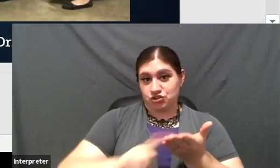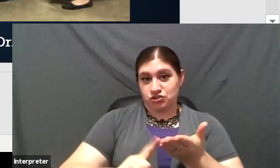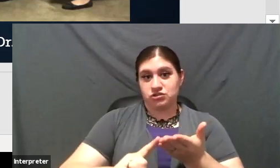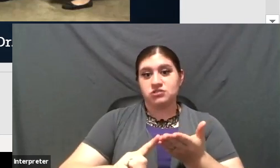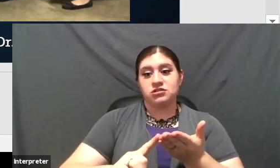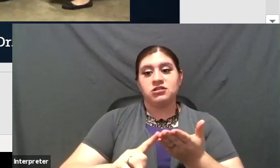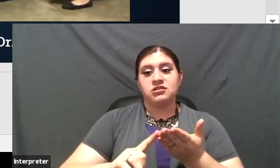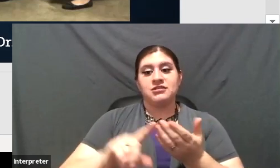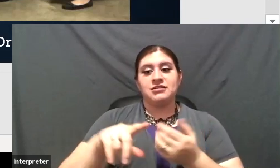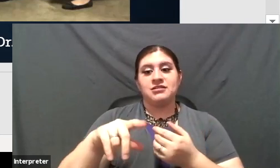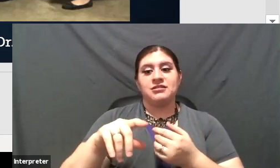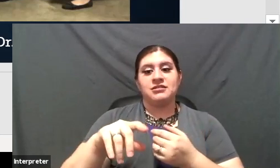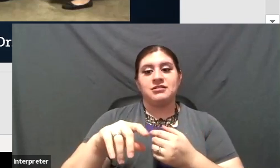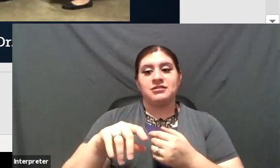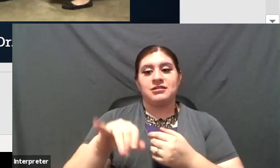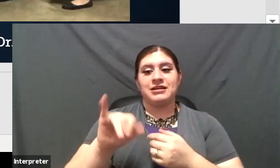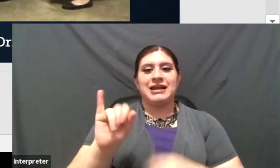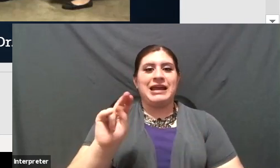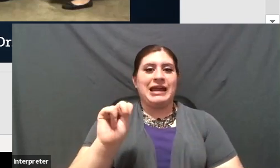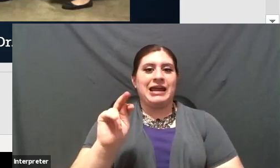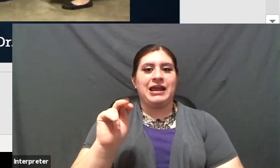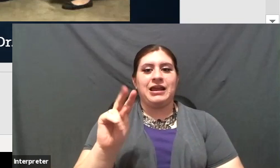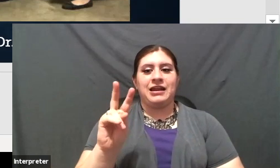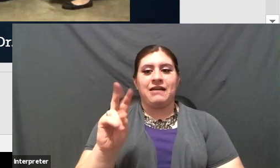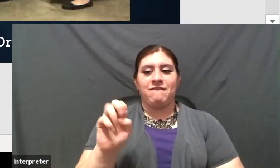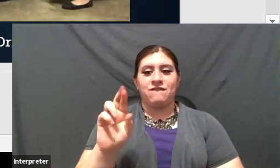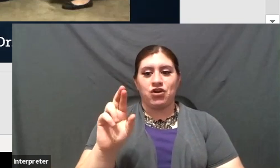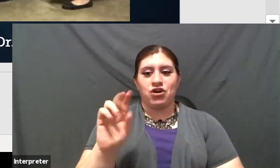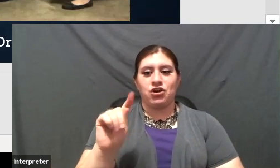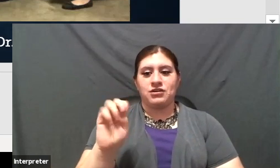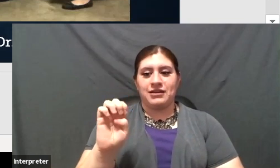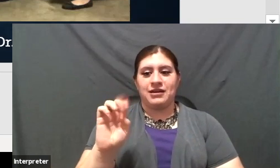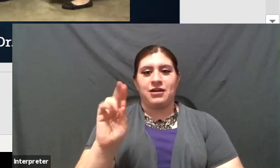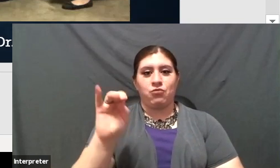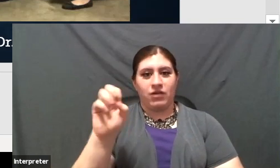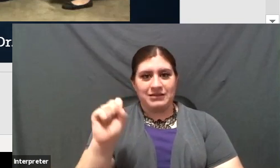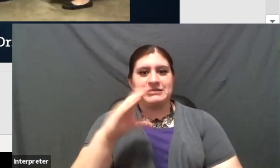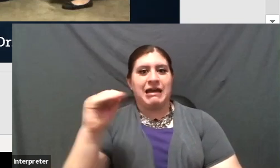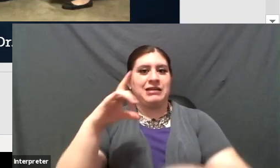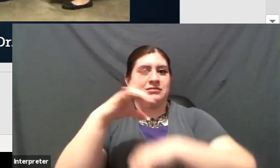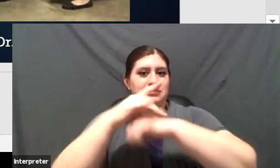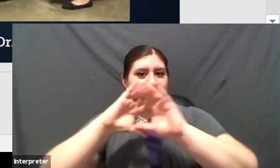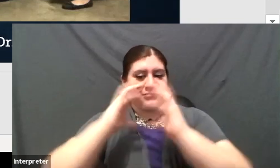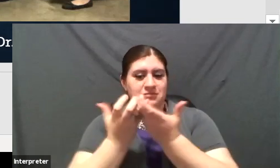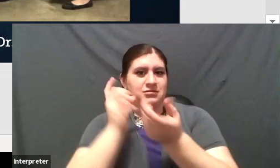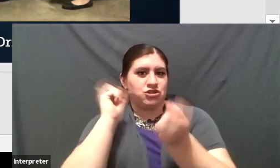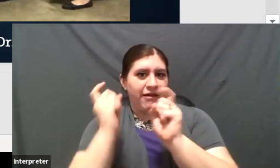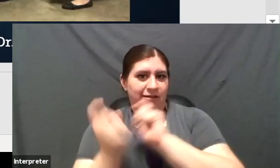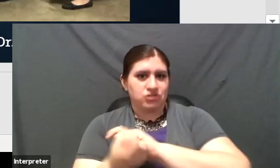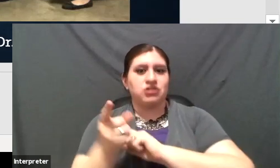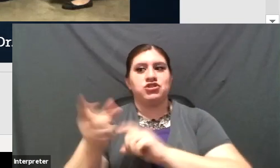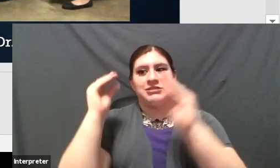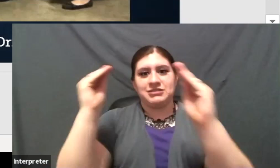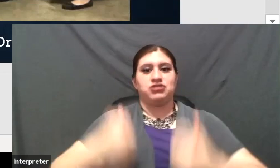the physiology of invertebrates, marine invertebrates. And climate change. And climate change. She also teaches life